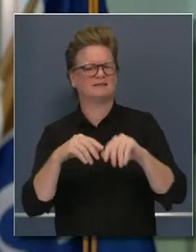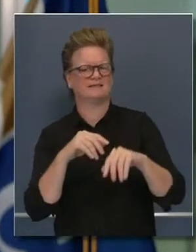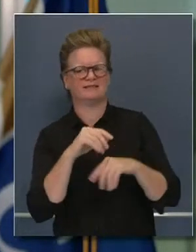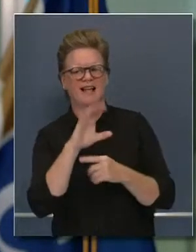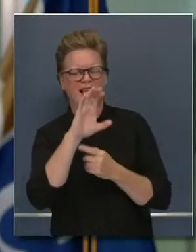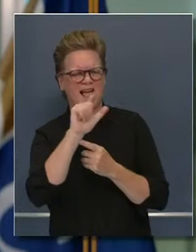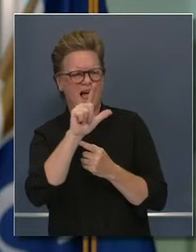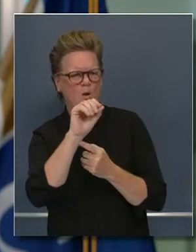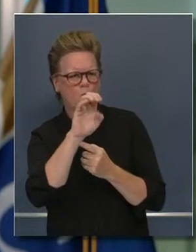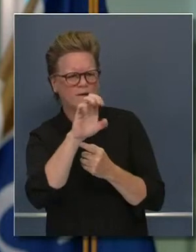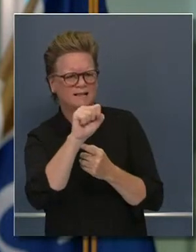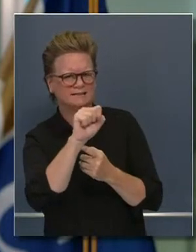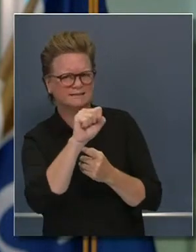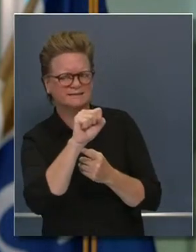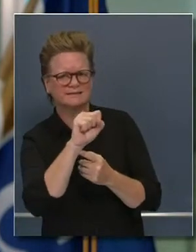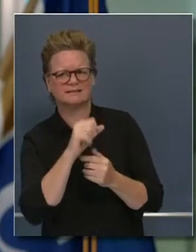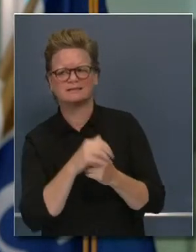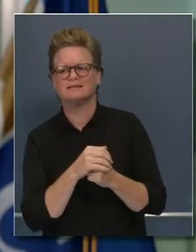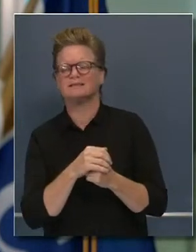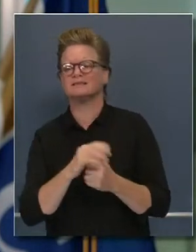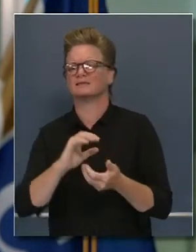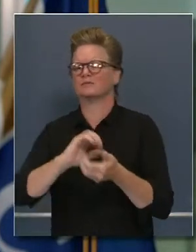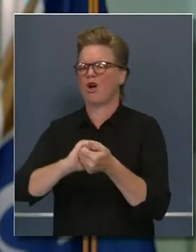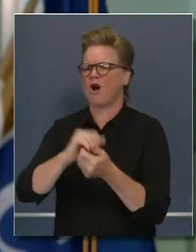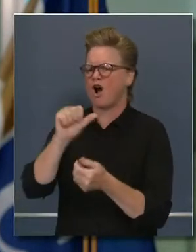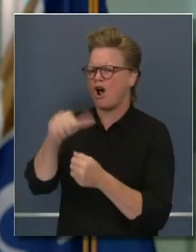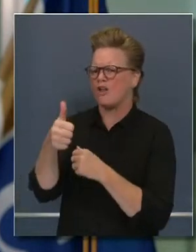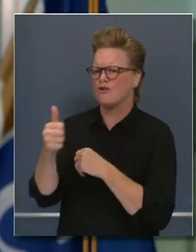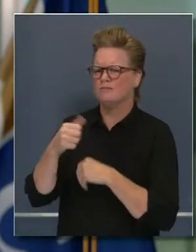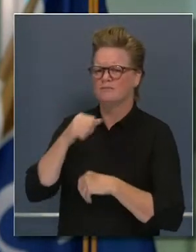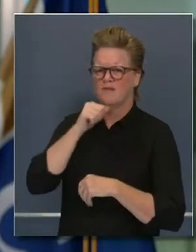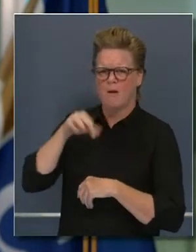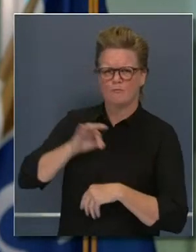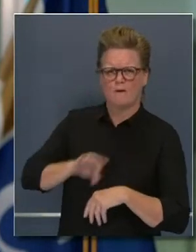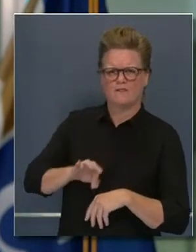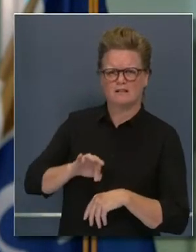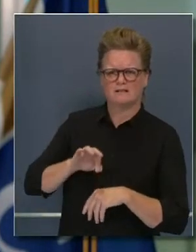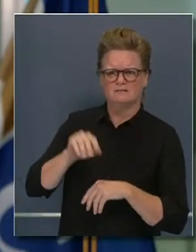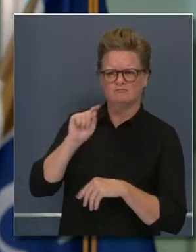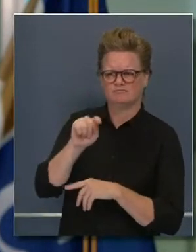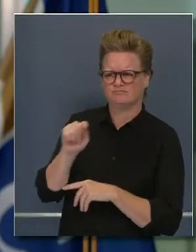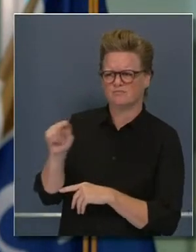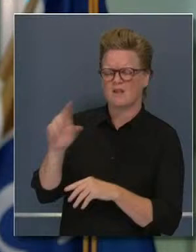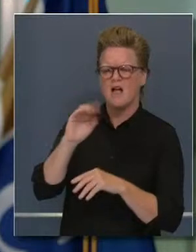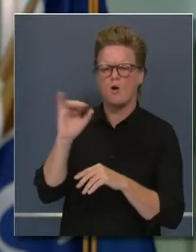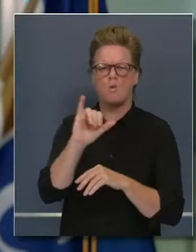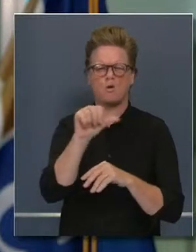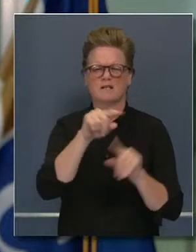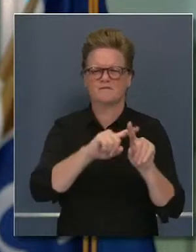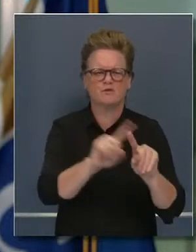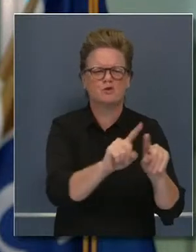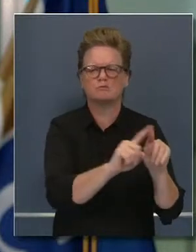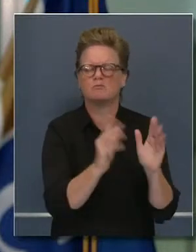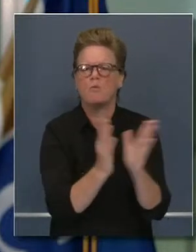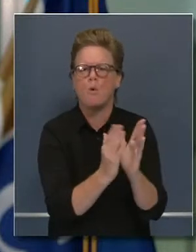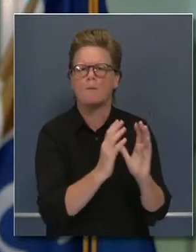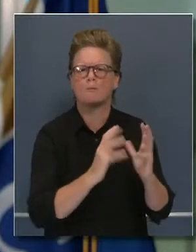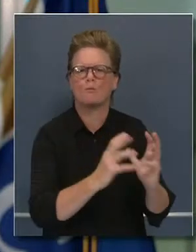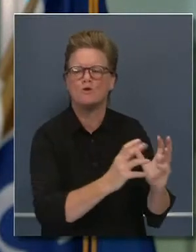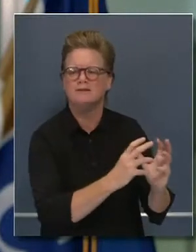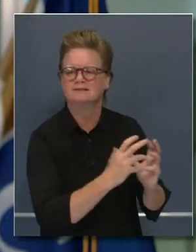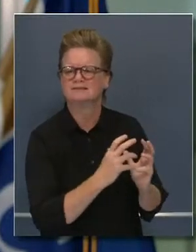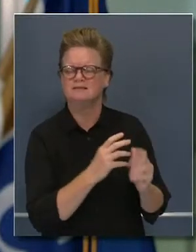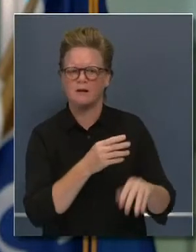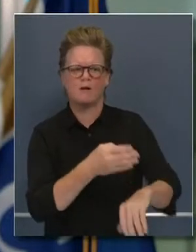other NGOs, as well as other partners. And so there's certainly been improvement in that space. The